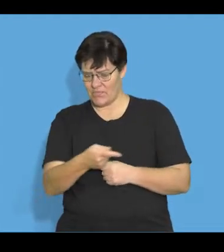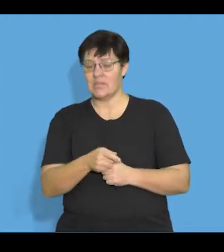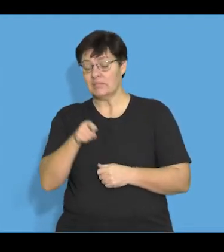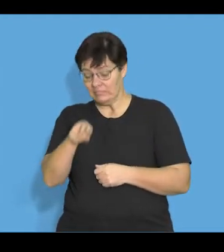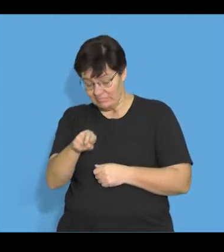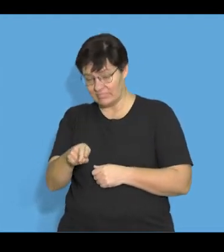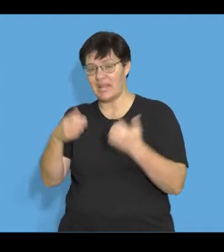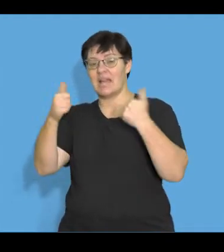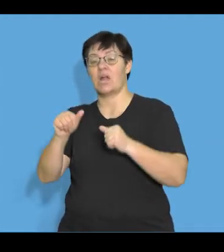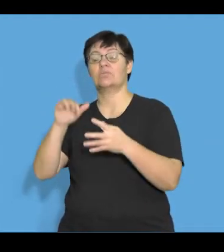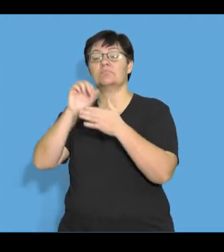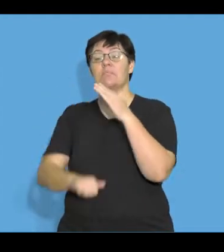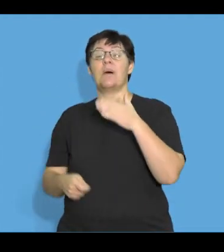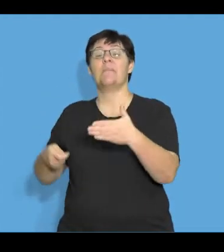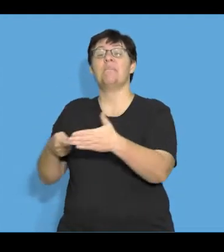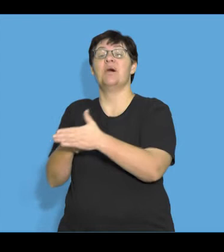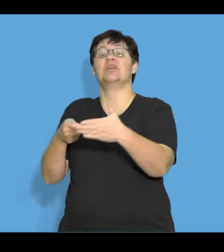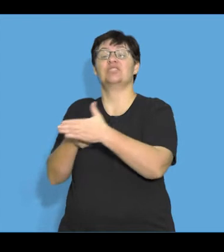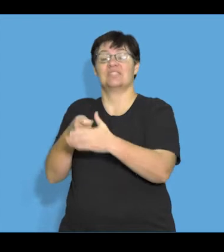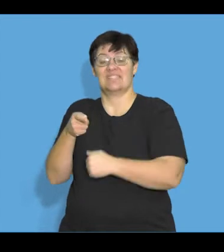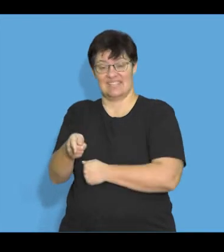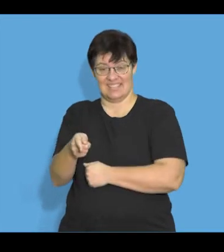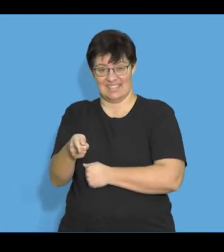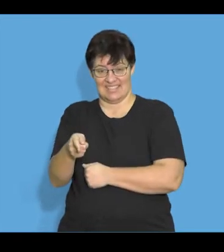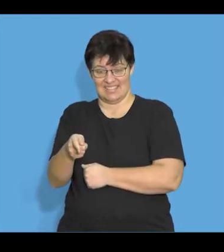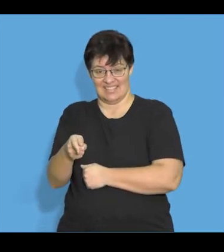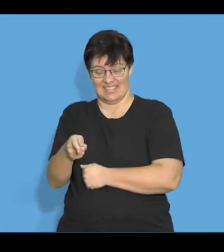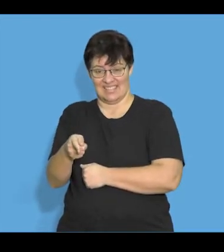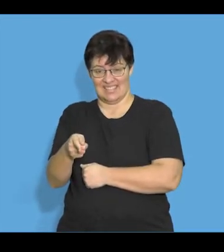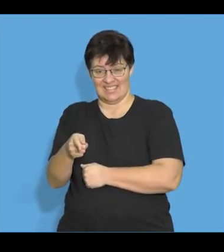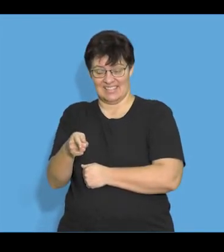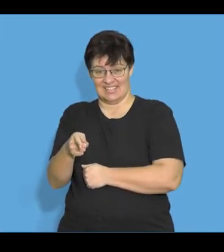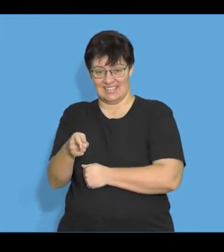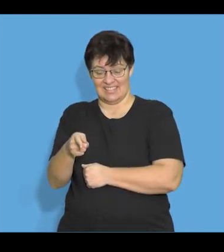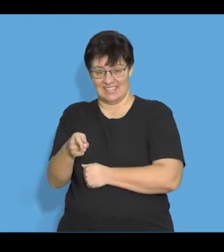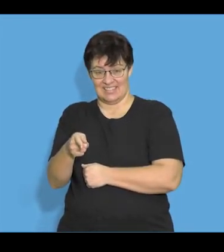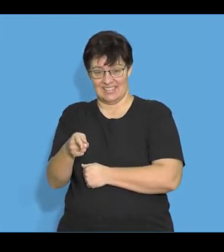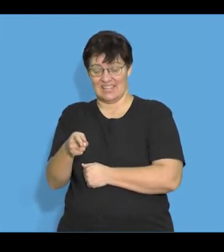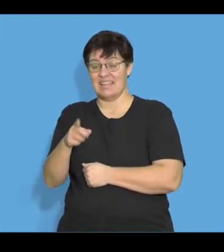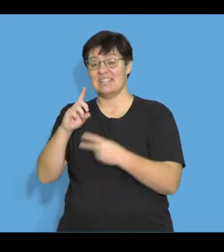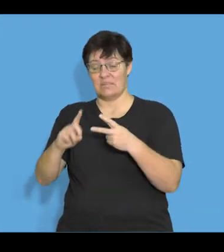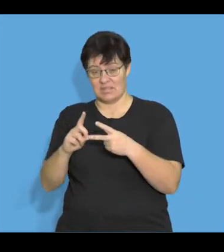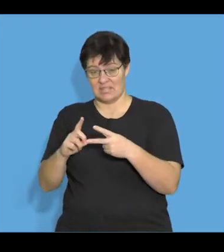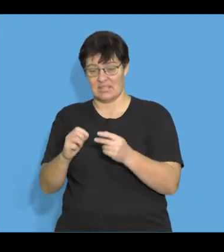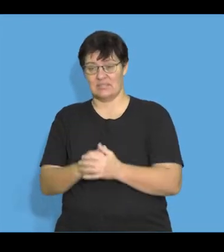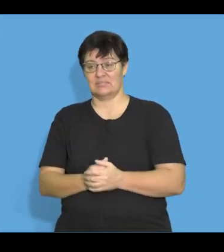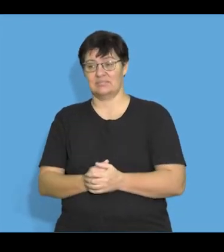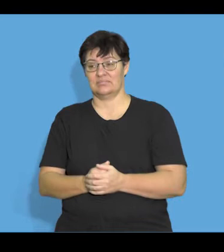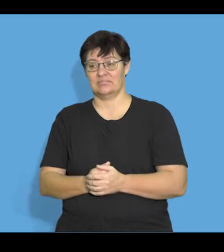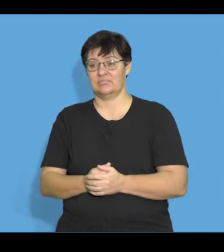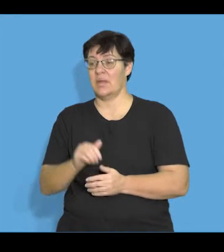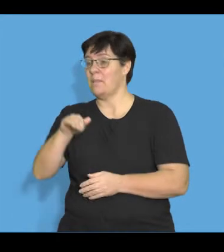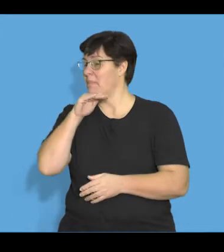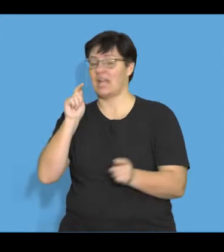Account debited is purchases. Note the difference. Account credited is bank. Doesn't